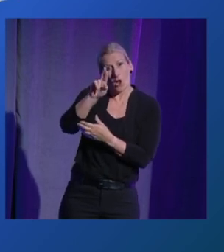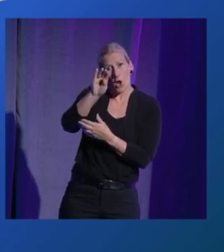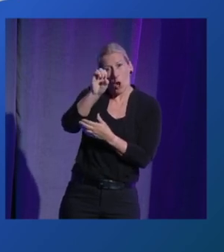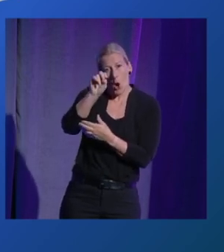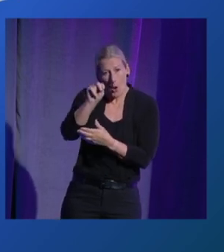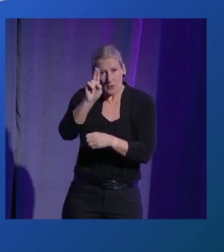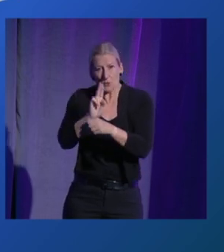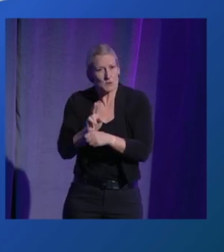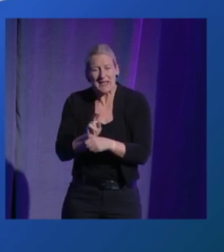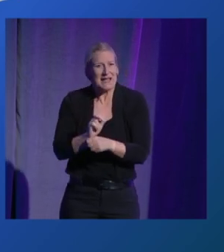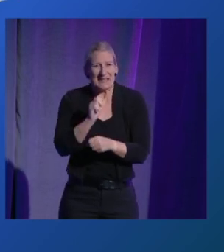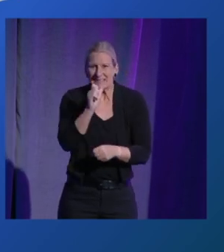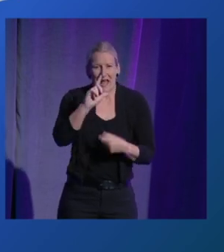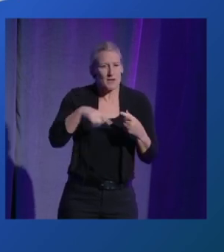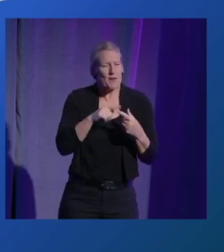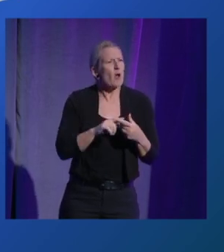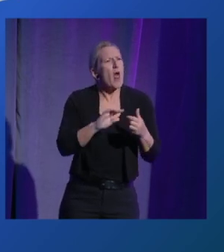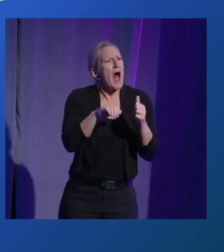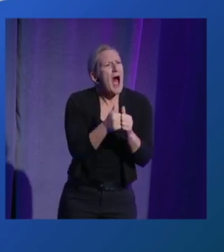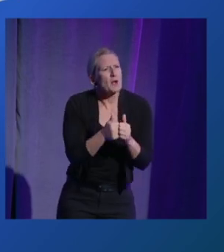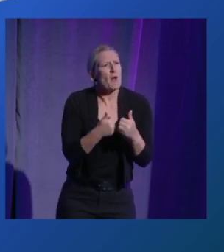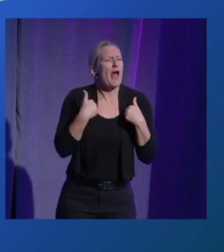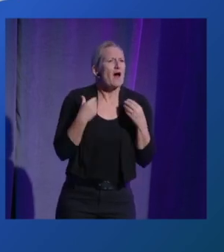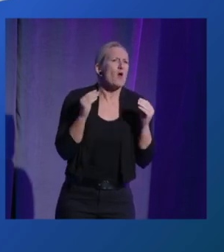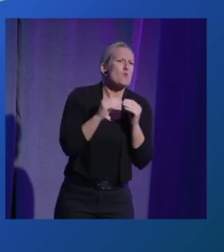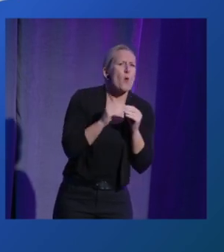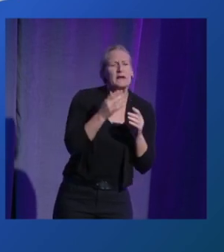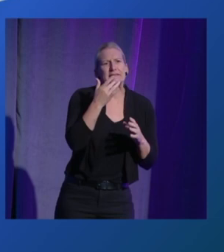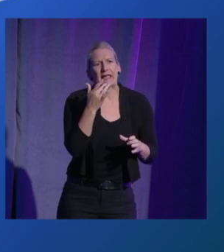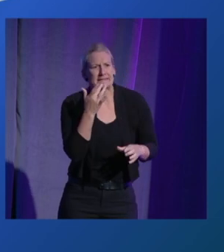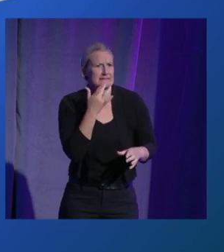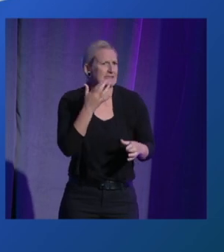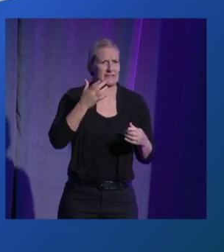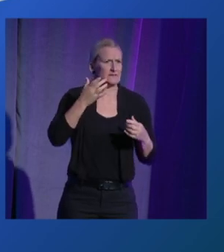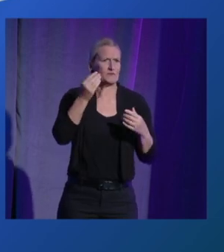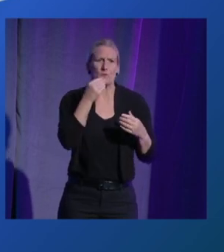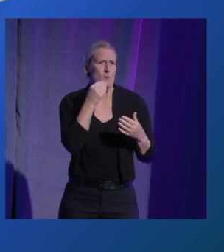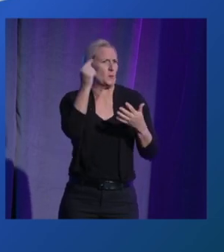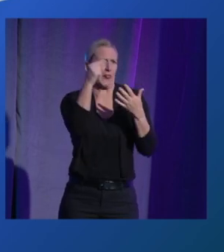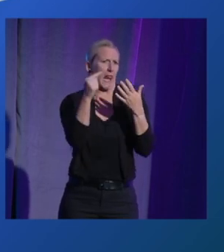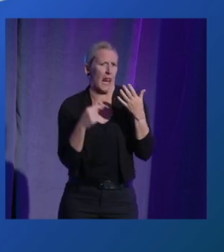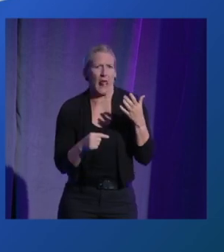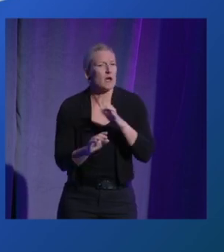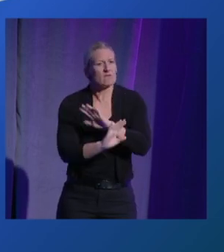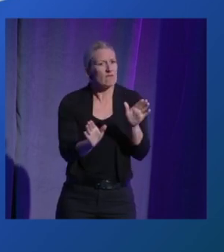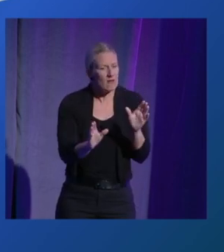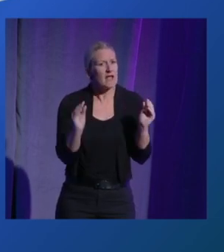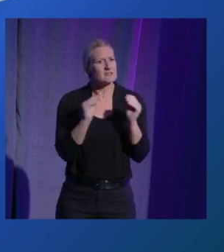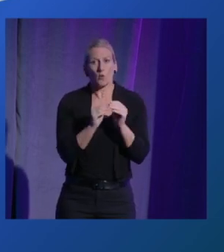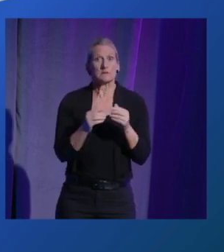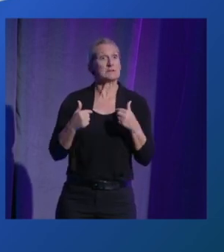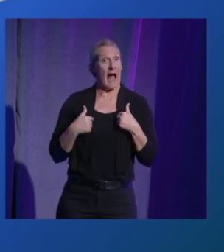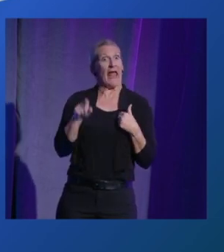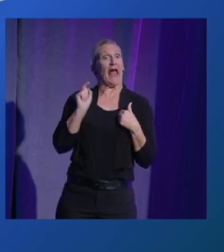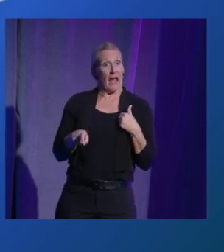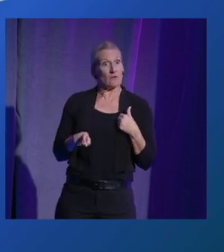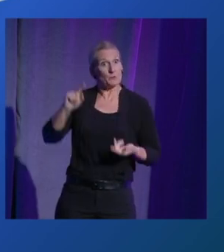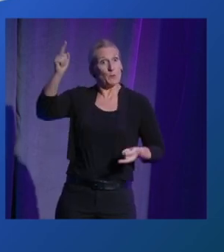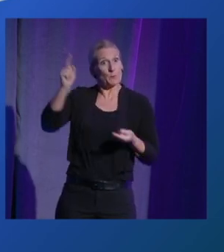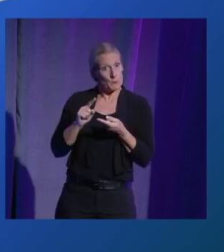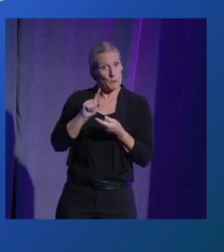do I get carbon because I have a commitment by 2025 or 2028 to reduce carbon by a certain amount